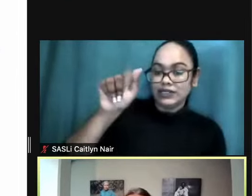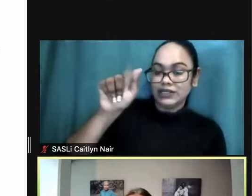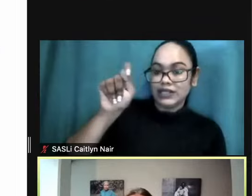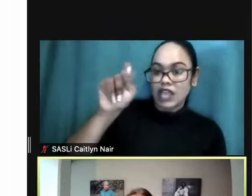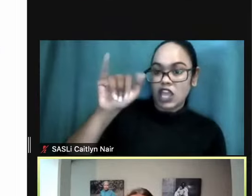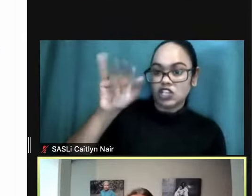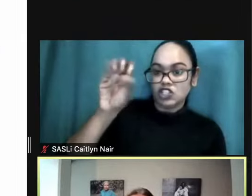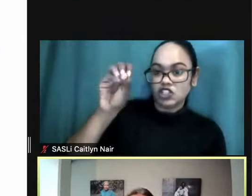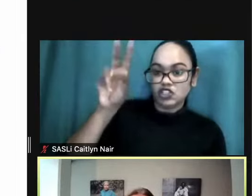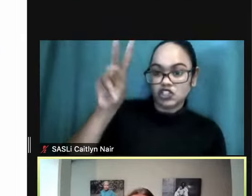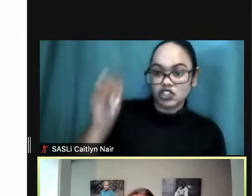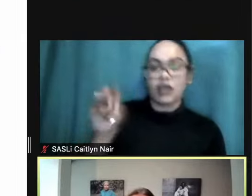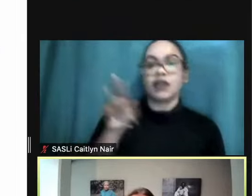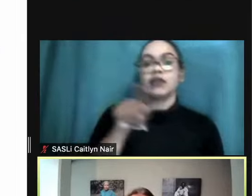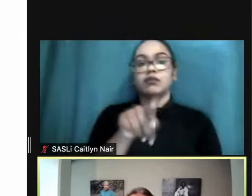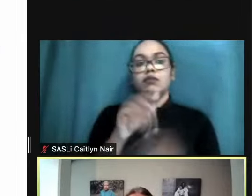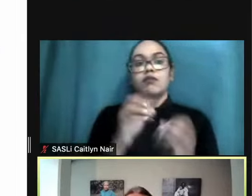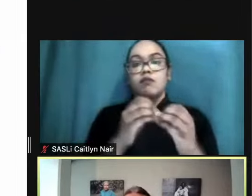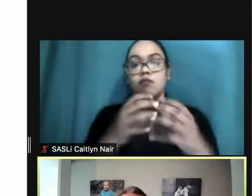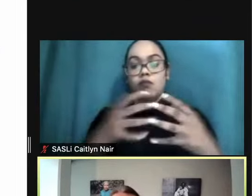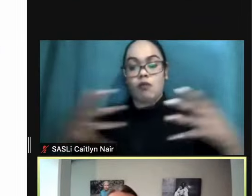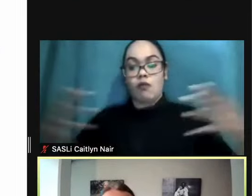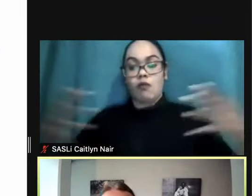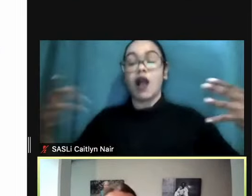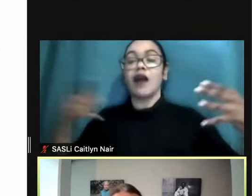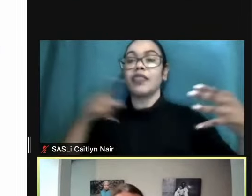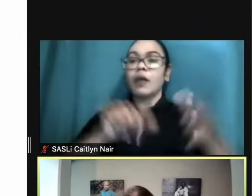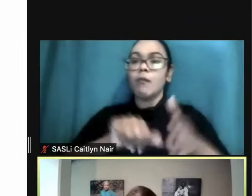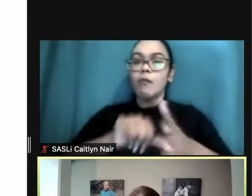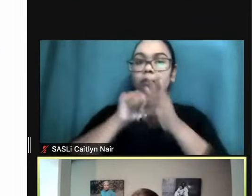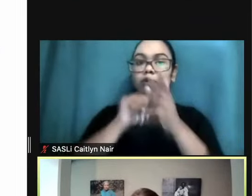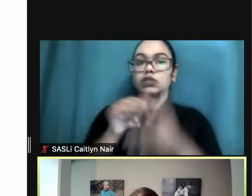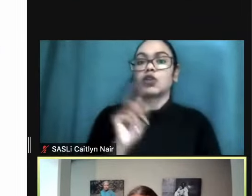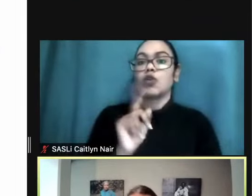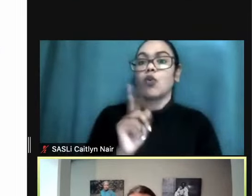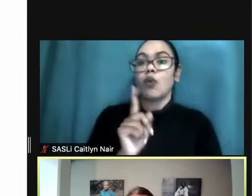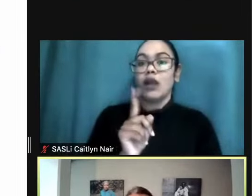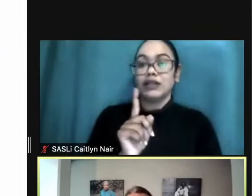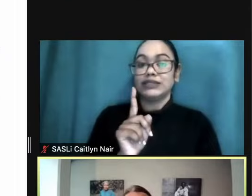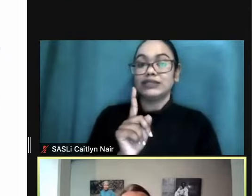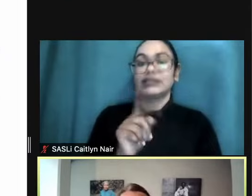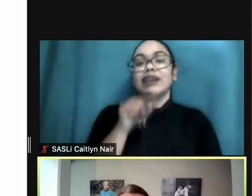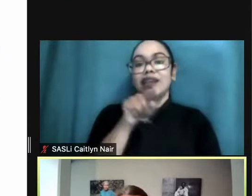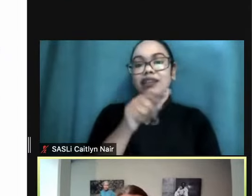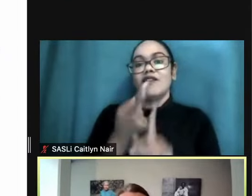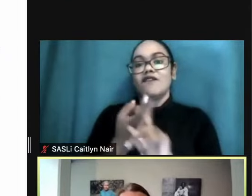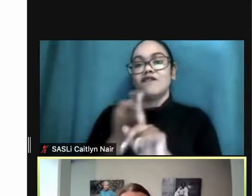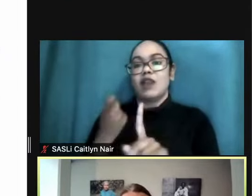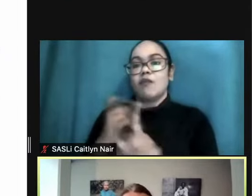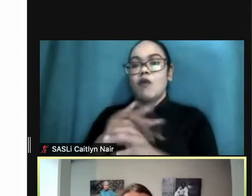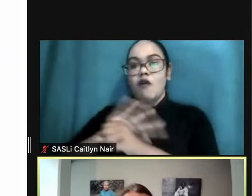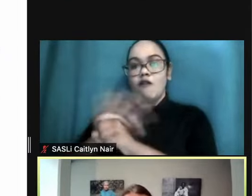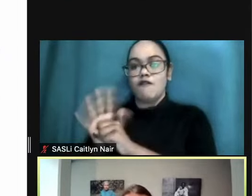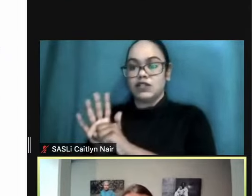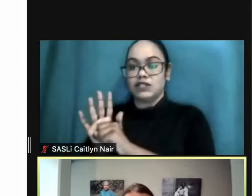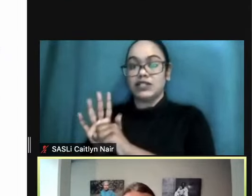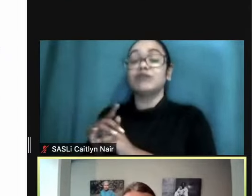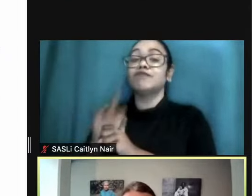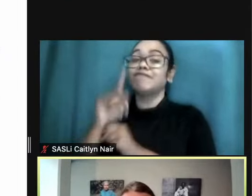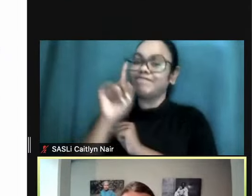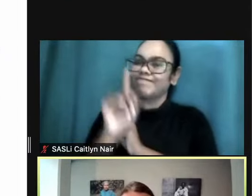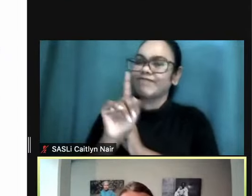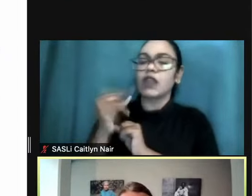the most important protein of the virus, the spike protein. Just to get an idea of the density of